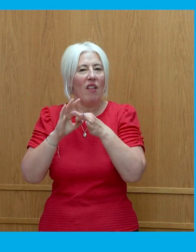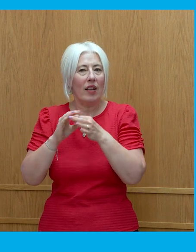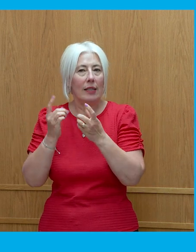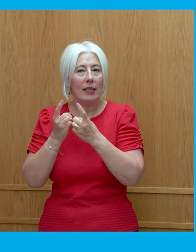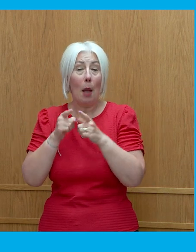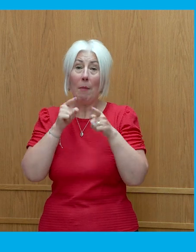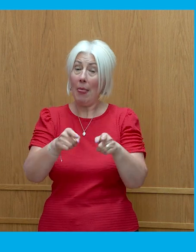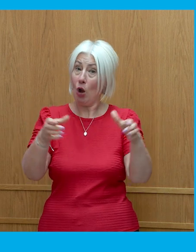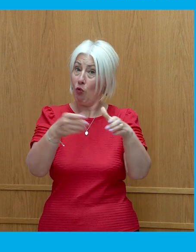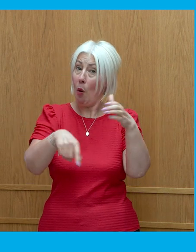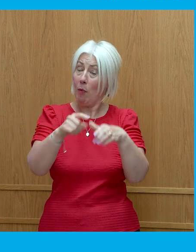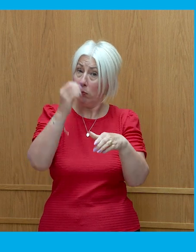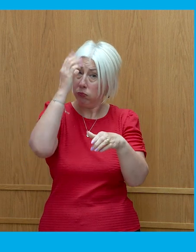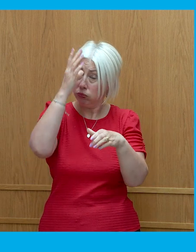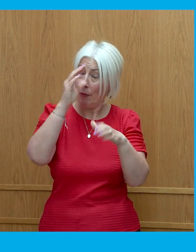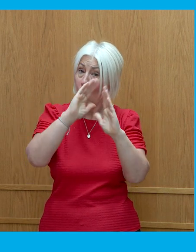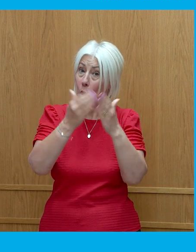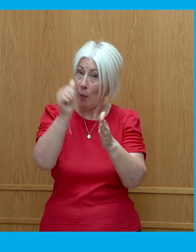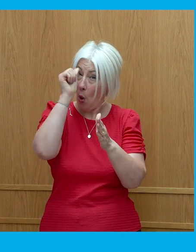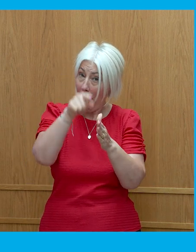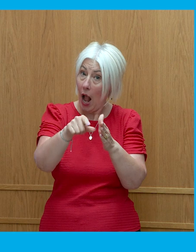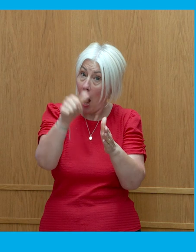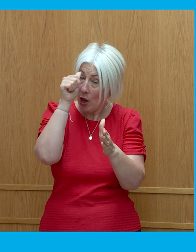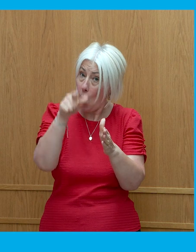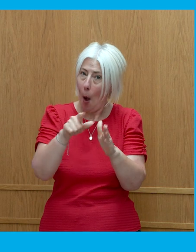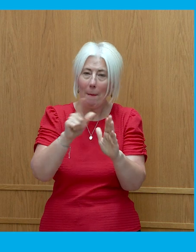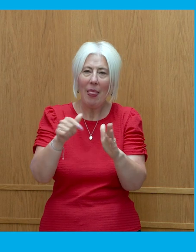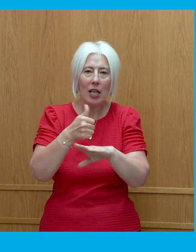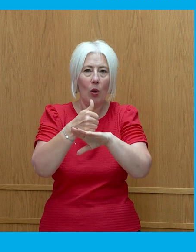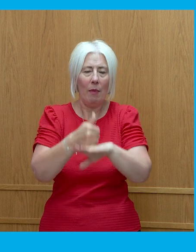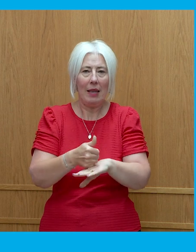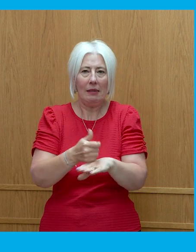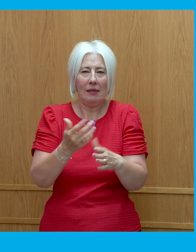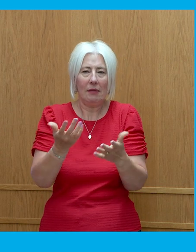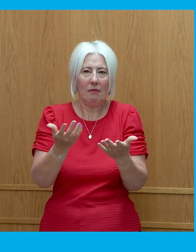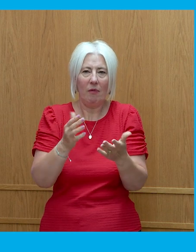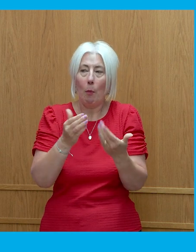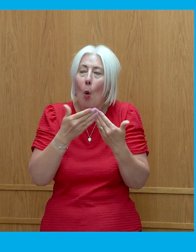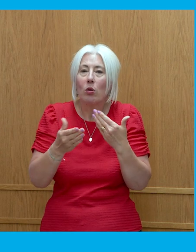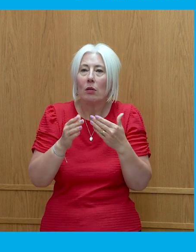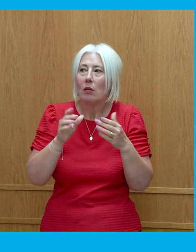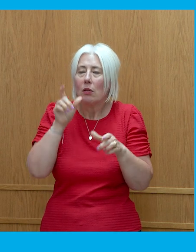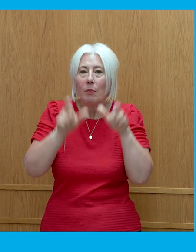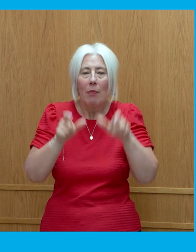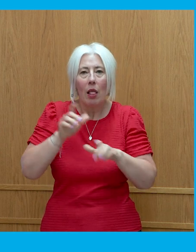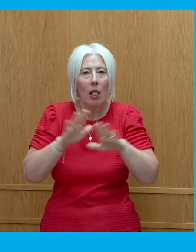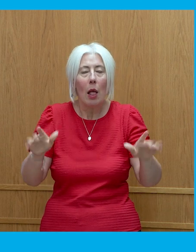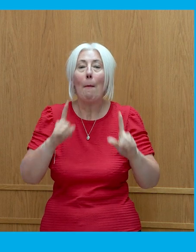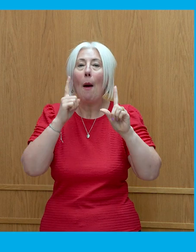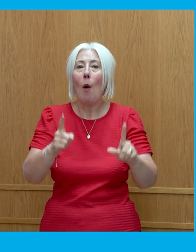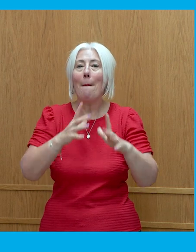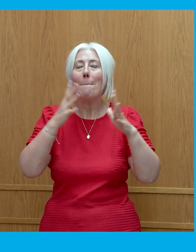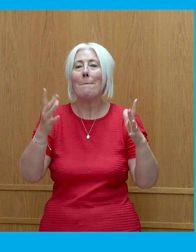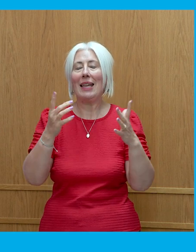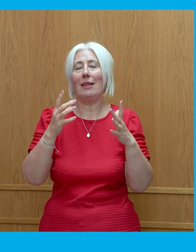well educated, very globally aware, but that's not the base of most populations, right? So one big concern with Gen